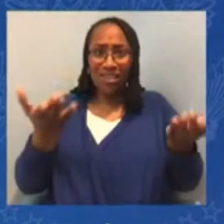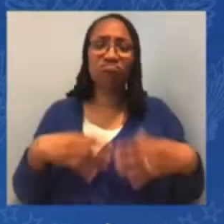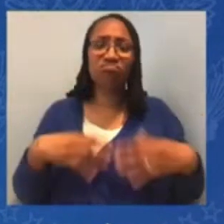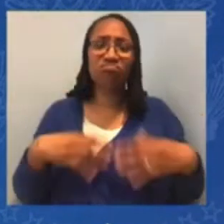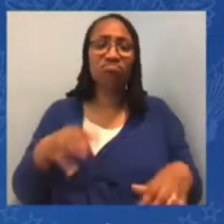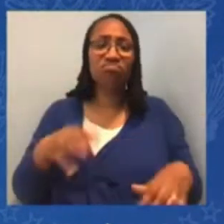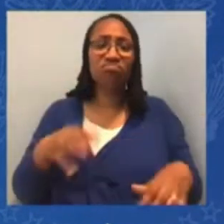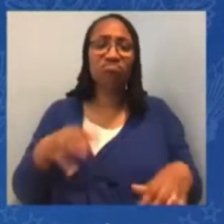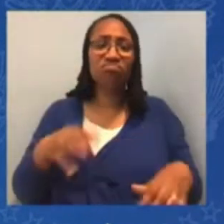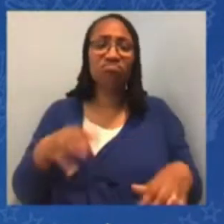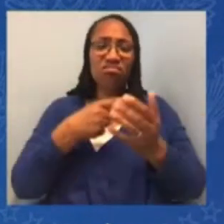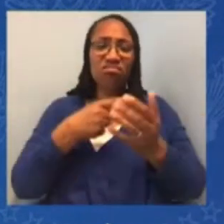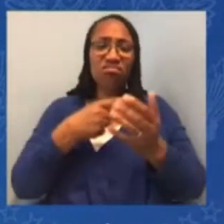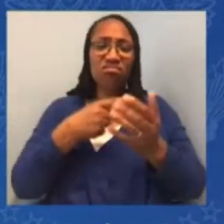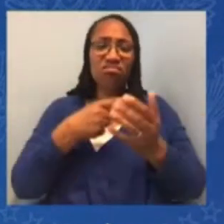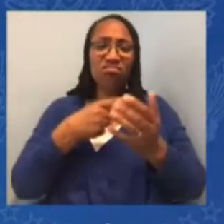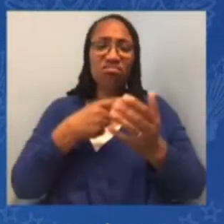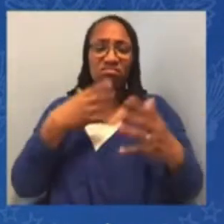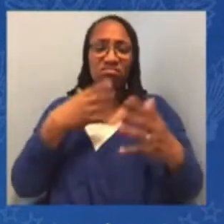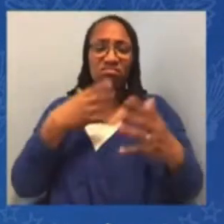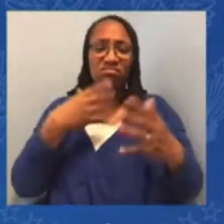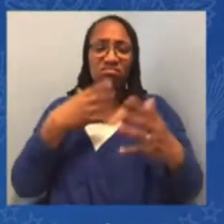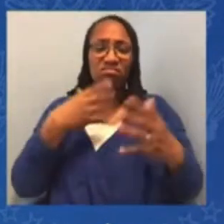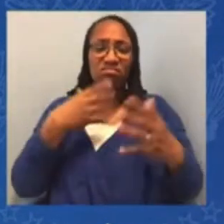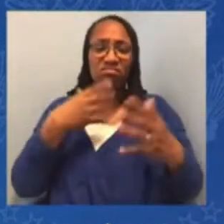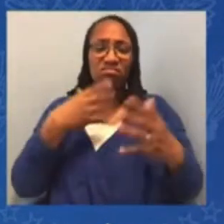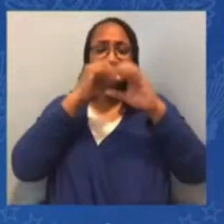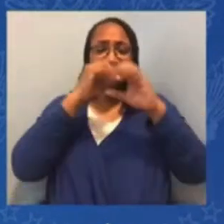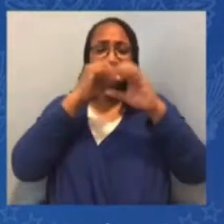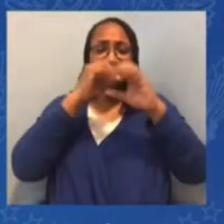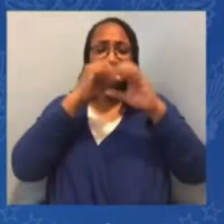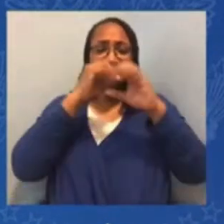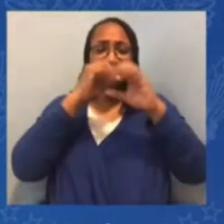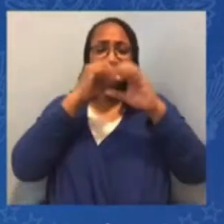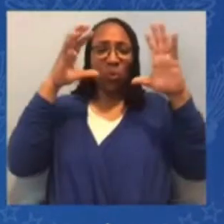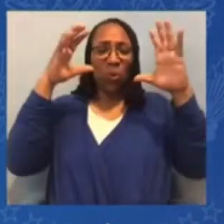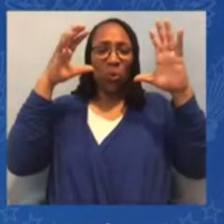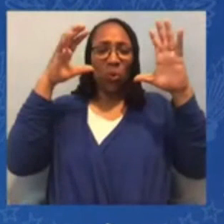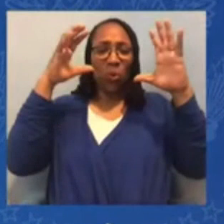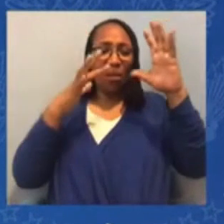for the entire country. It ripples through the nation. I don't know how many times